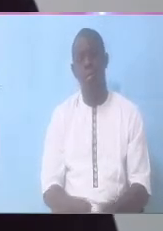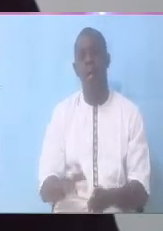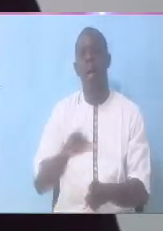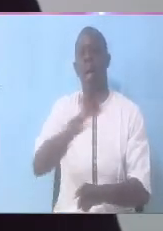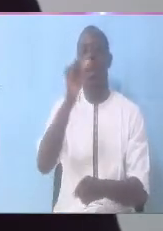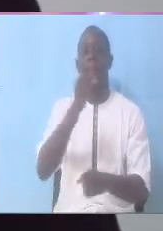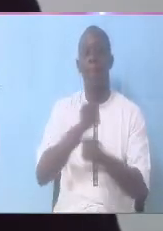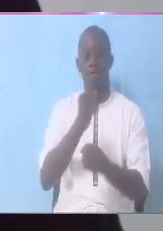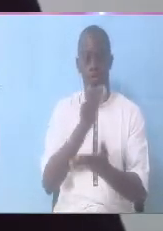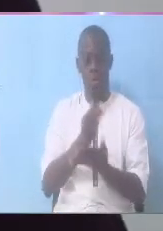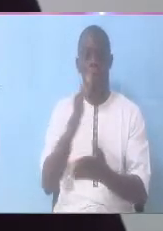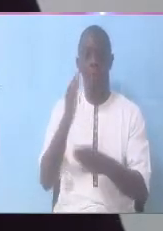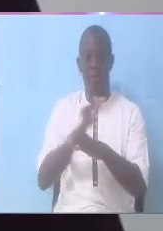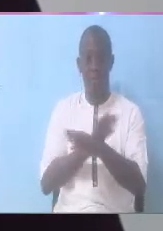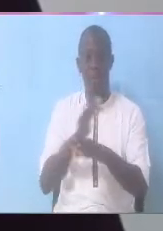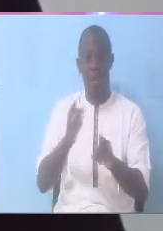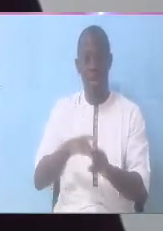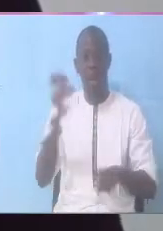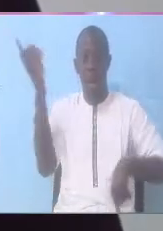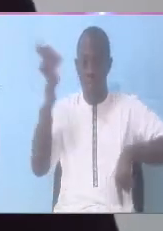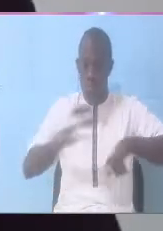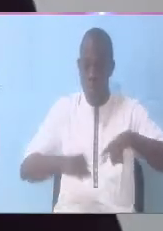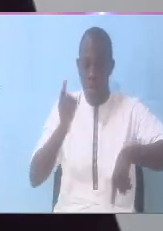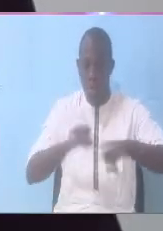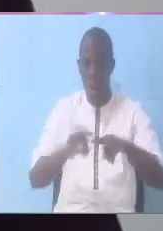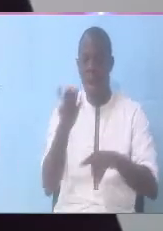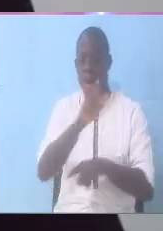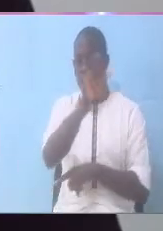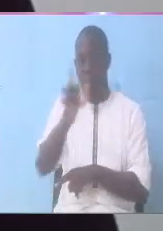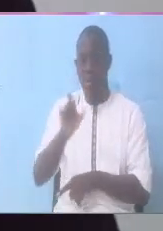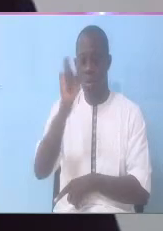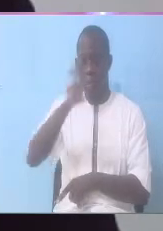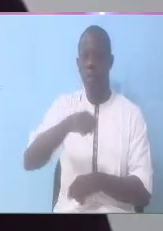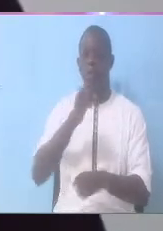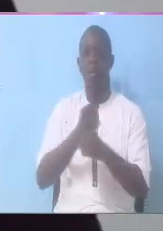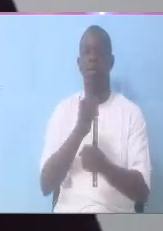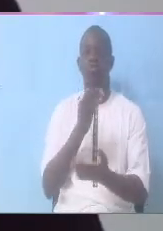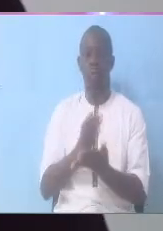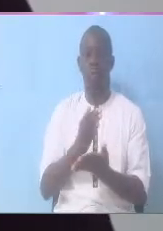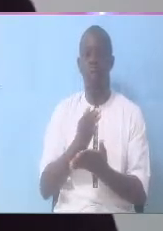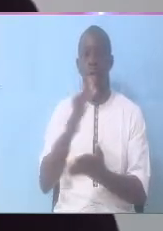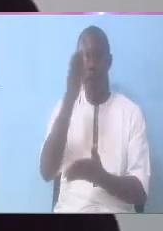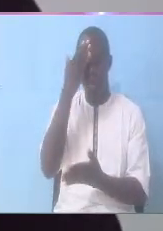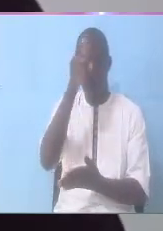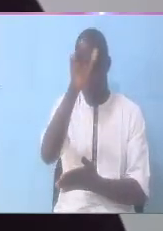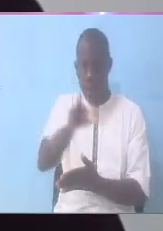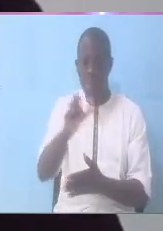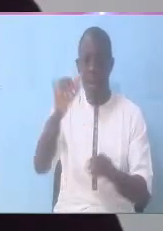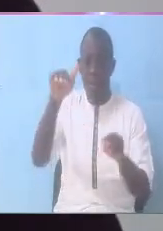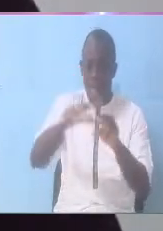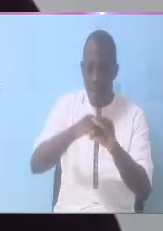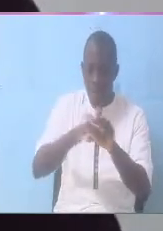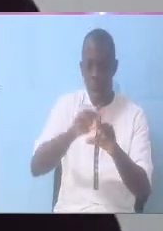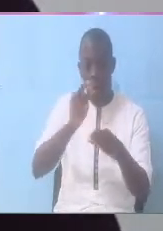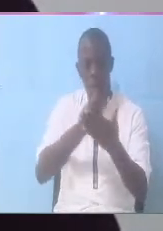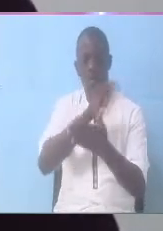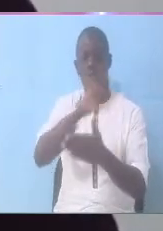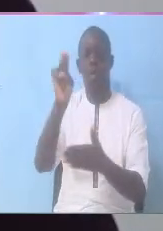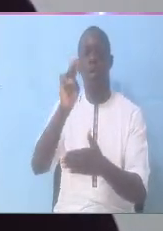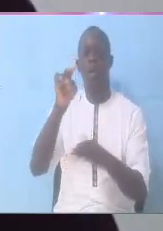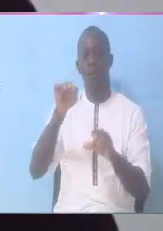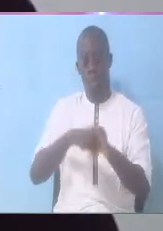they beat anyone to know whether he or she is part of it. Andung ay nyim fanam fayen ko al namano momondi lipa fanang